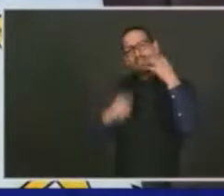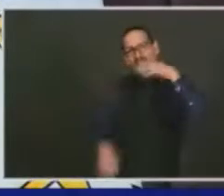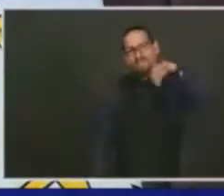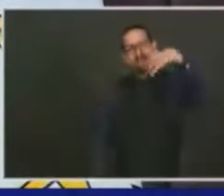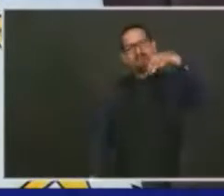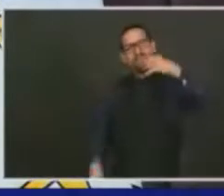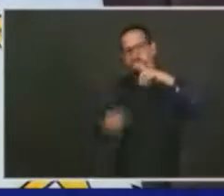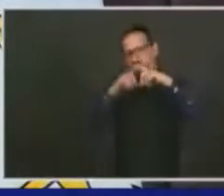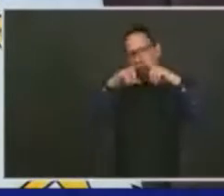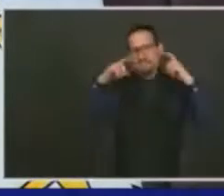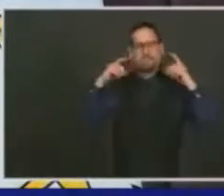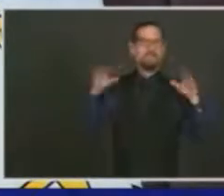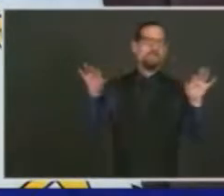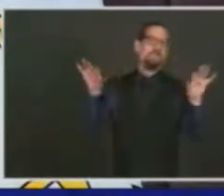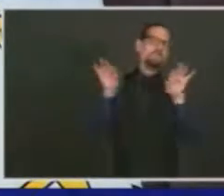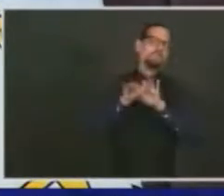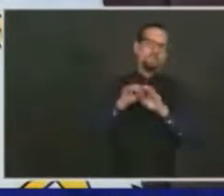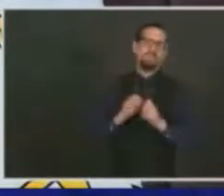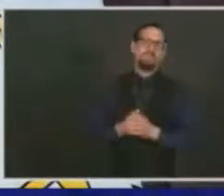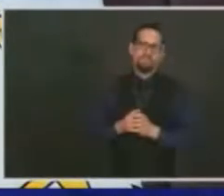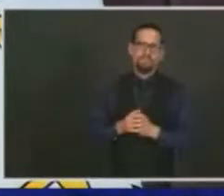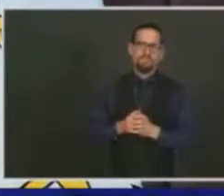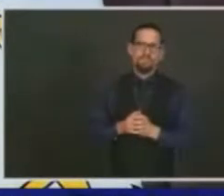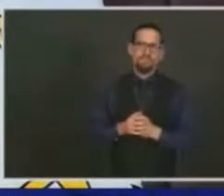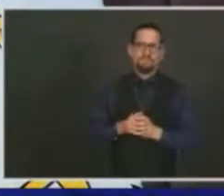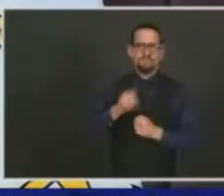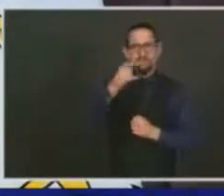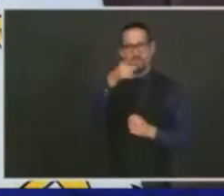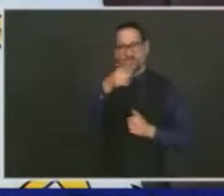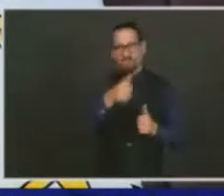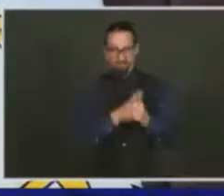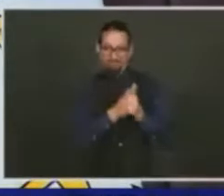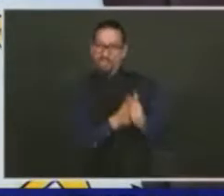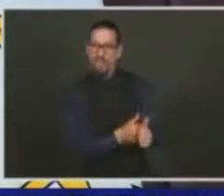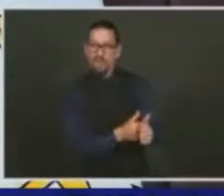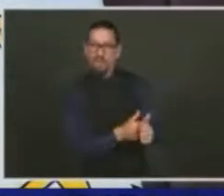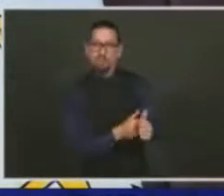announcing 425 new cases. In